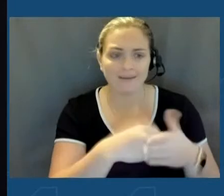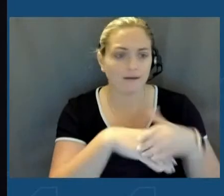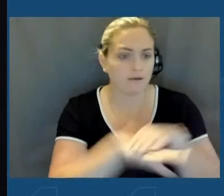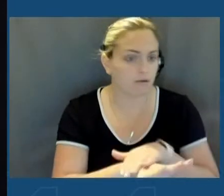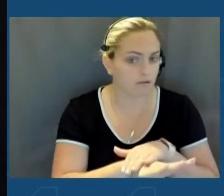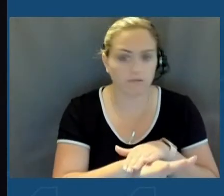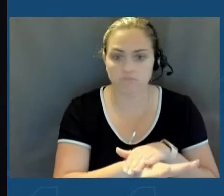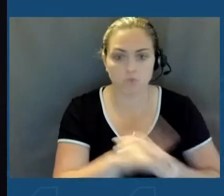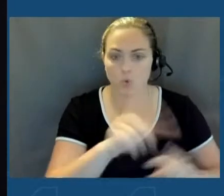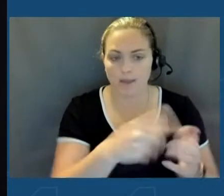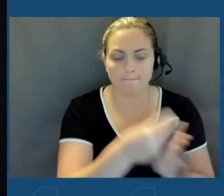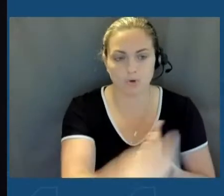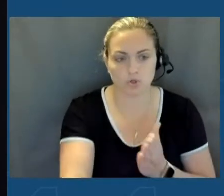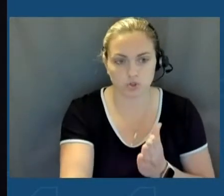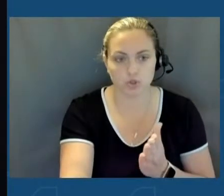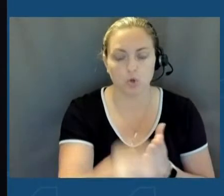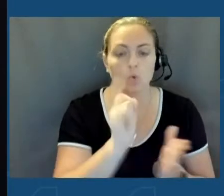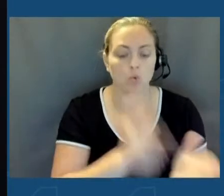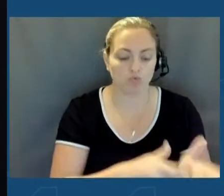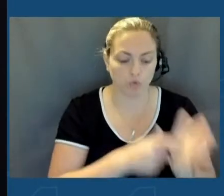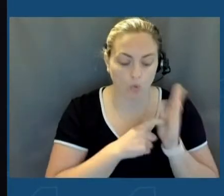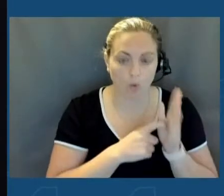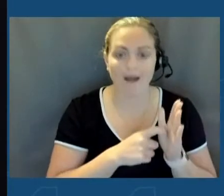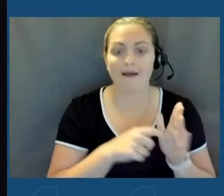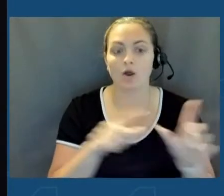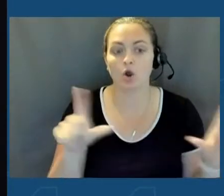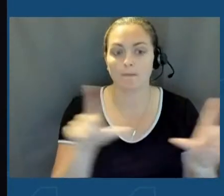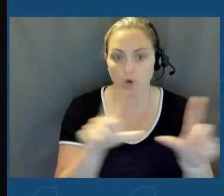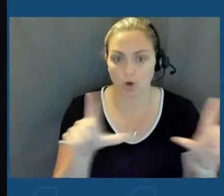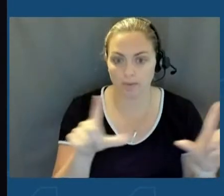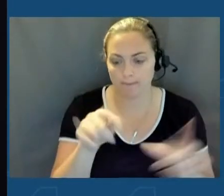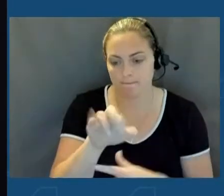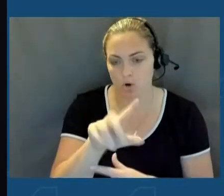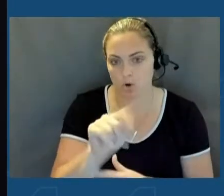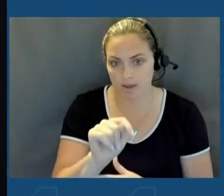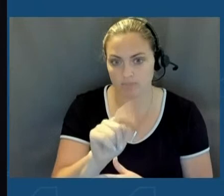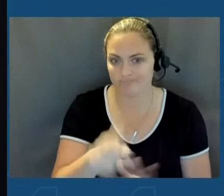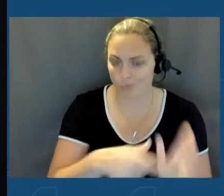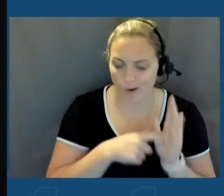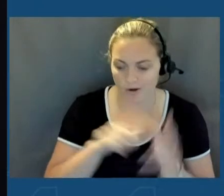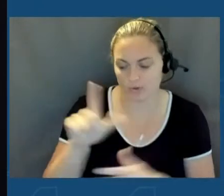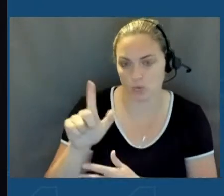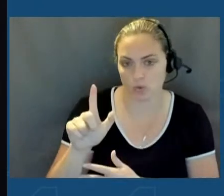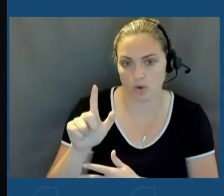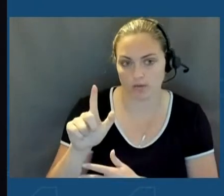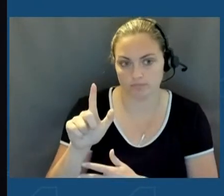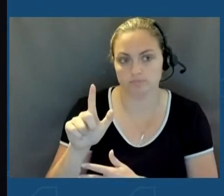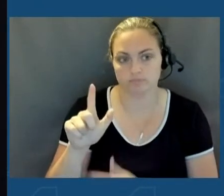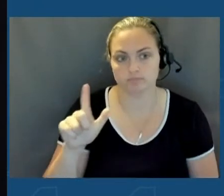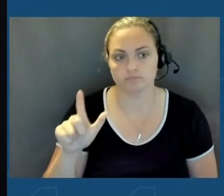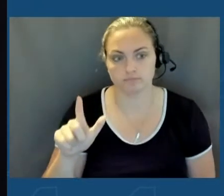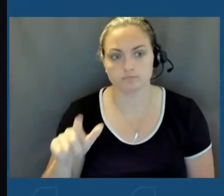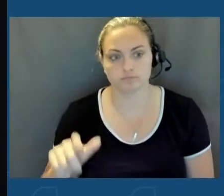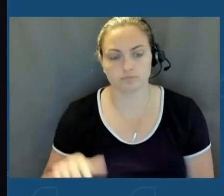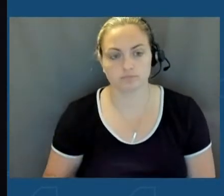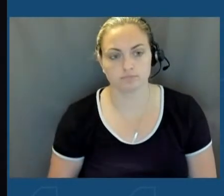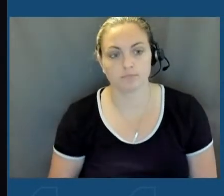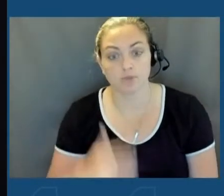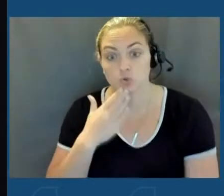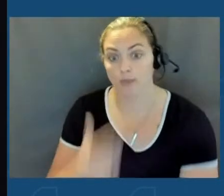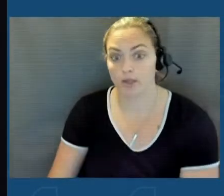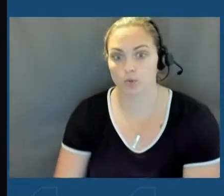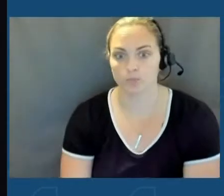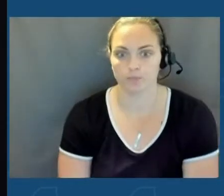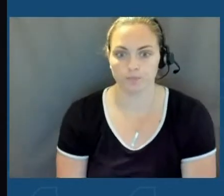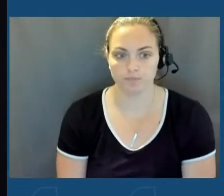to purchase that and raising the age to 21. Thank you, Senator Kevin Thomas and Member Assembly Chantel Jackson. Thank you, thank